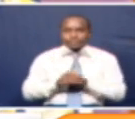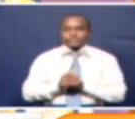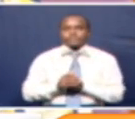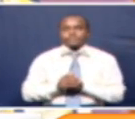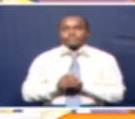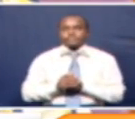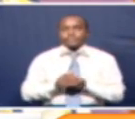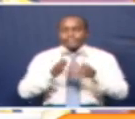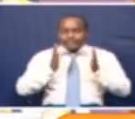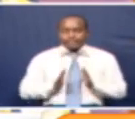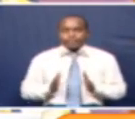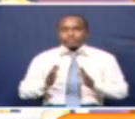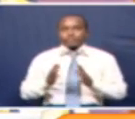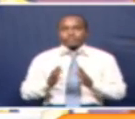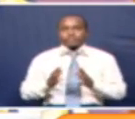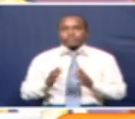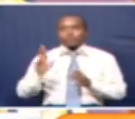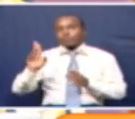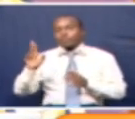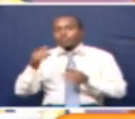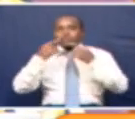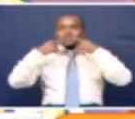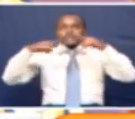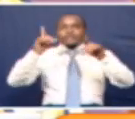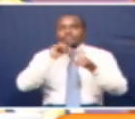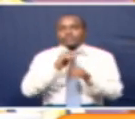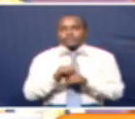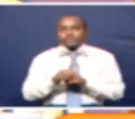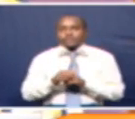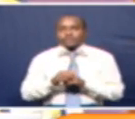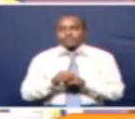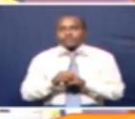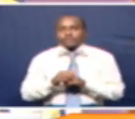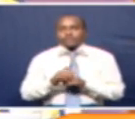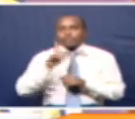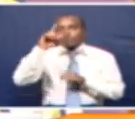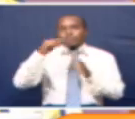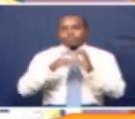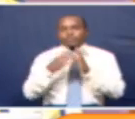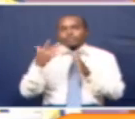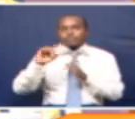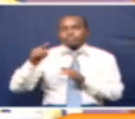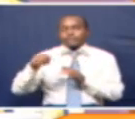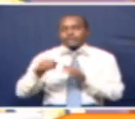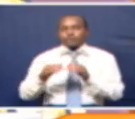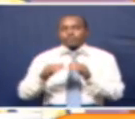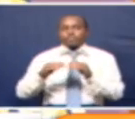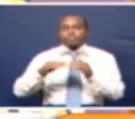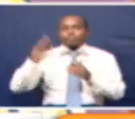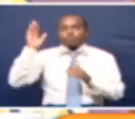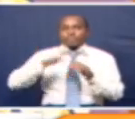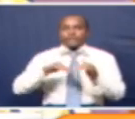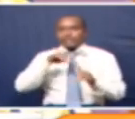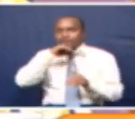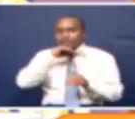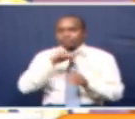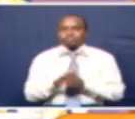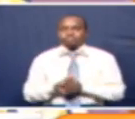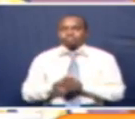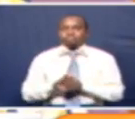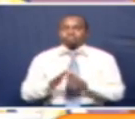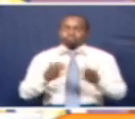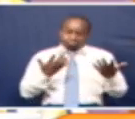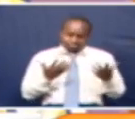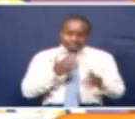Whoever was declared the winner, Uhuru Kenyatta was declared the winner with 1.5 million of votes ahead of Raila Odinga. That was nullified. Yes. NASA